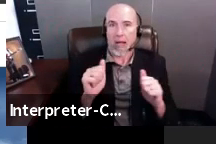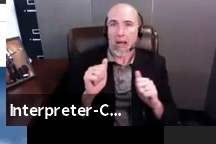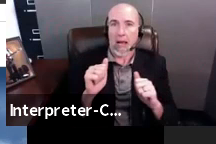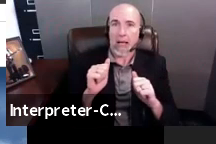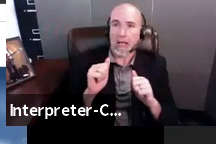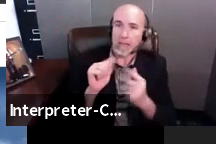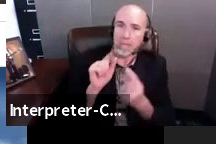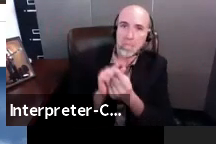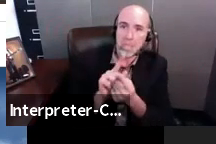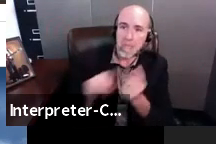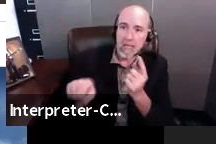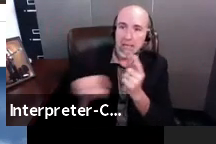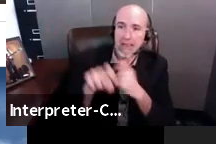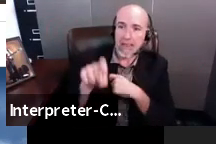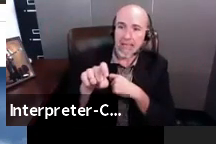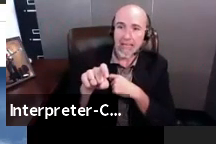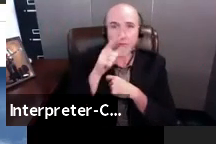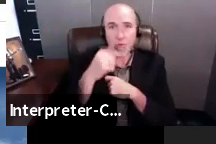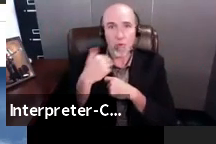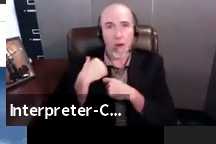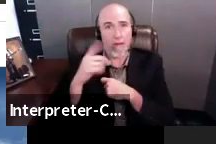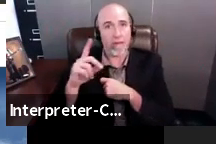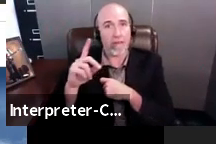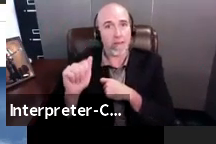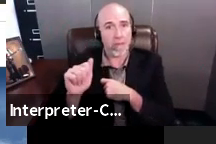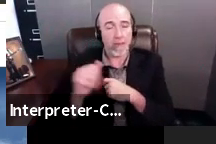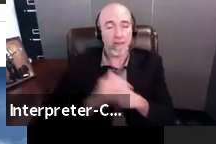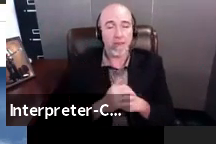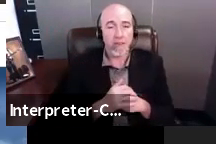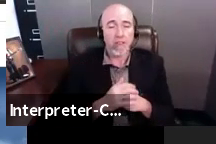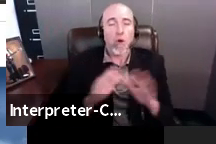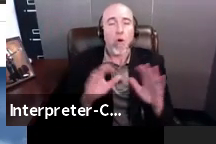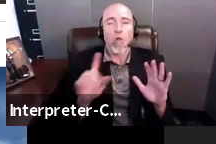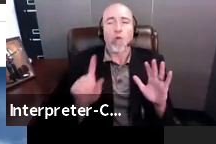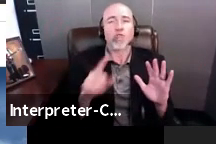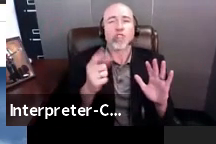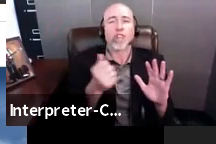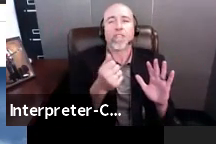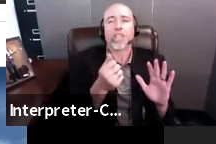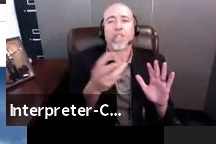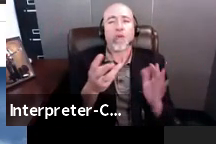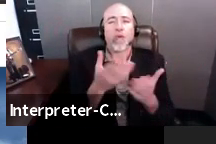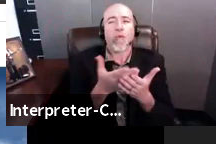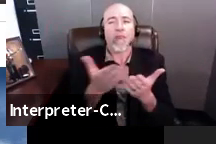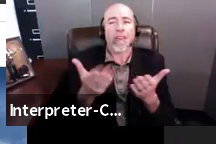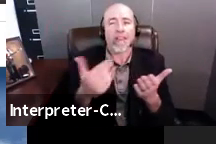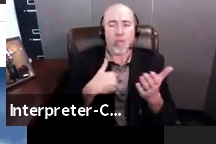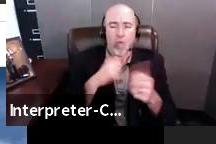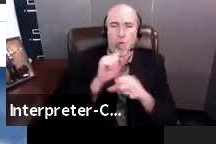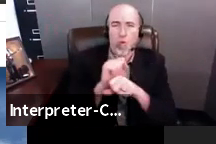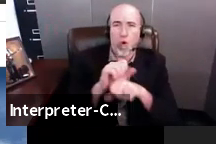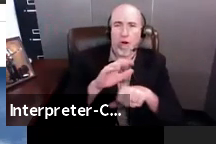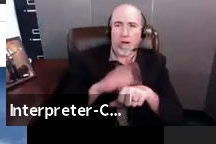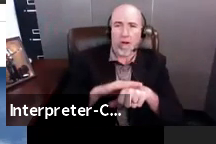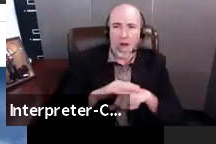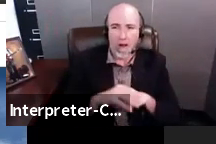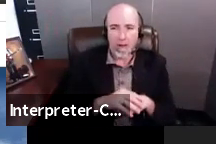those with disabilities. So those are just a few of the things that we're working on.